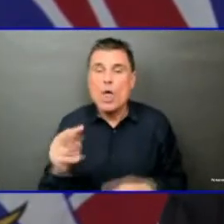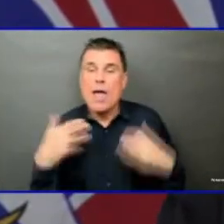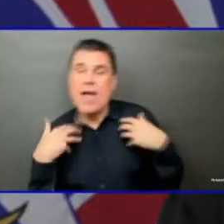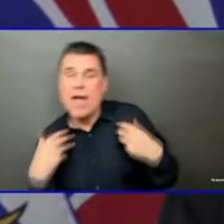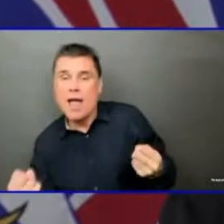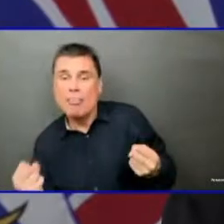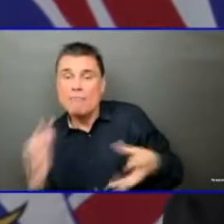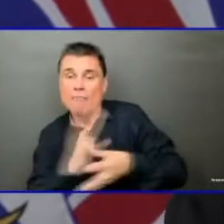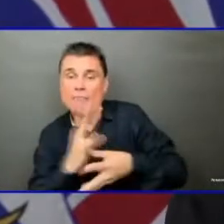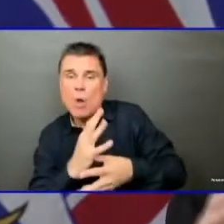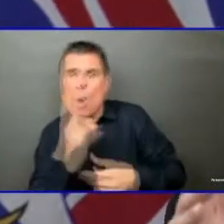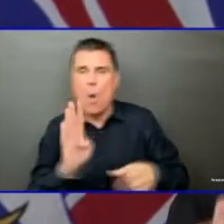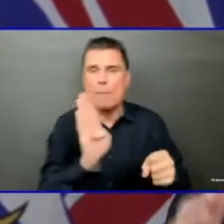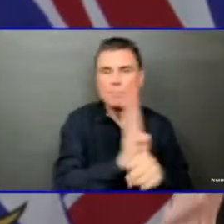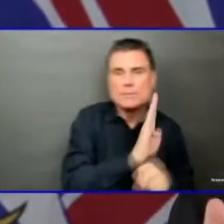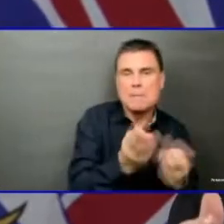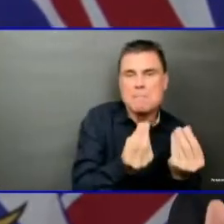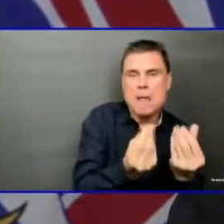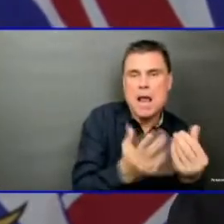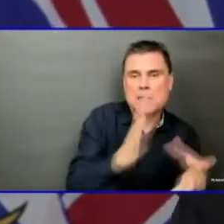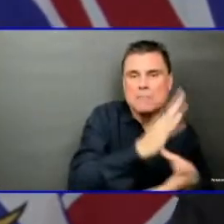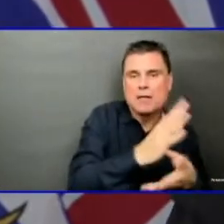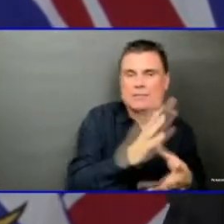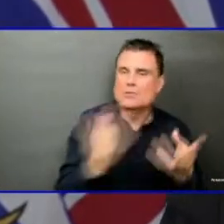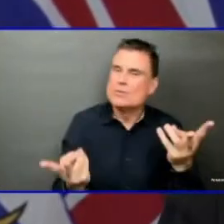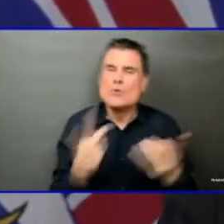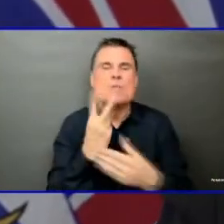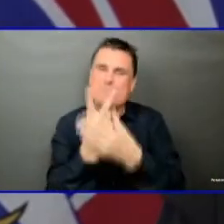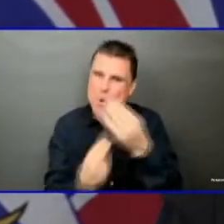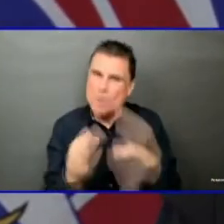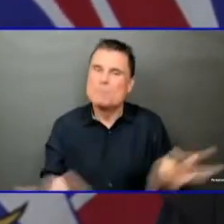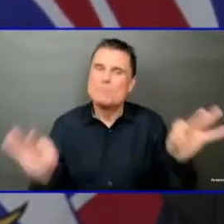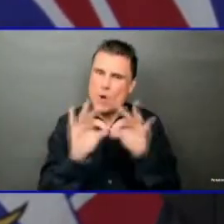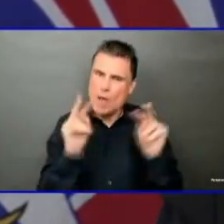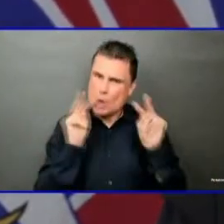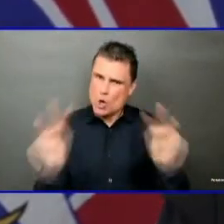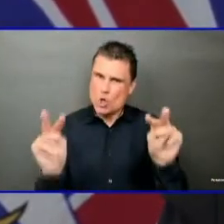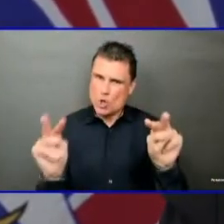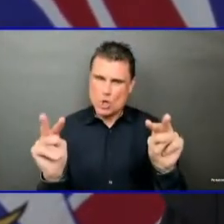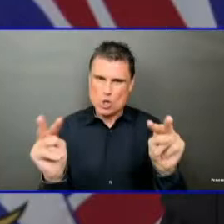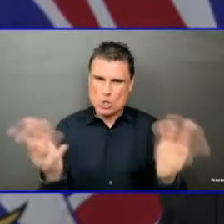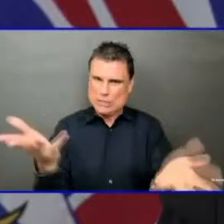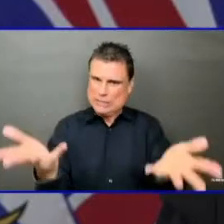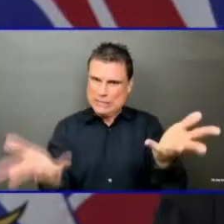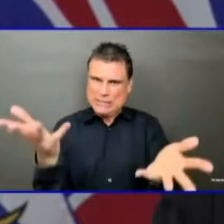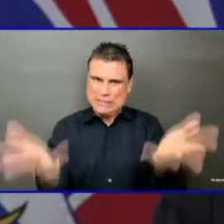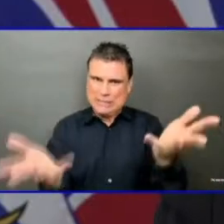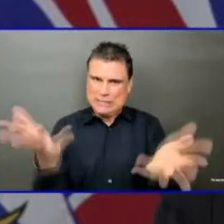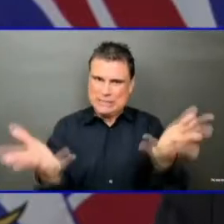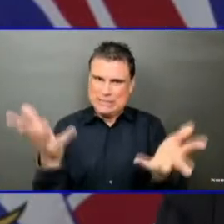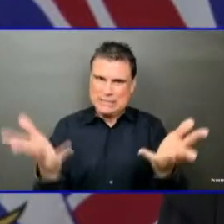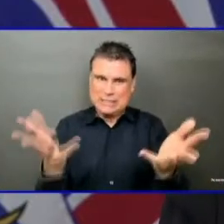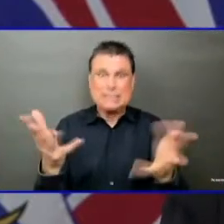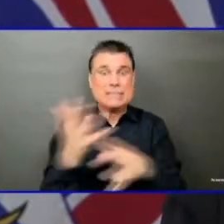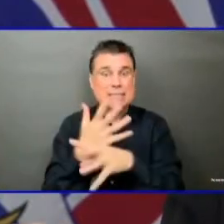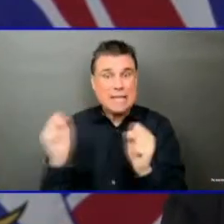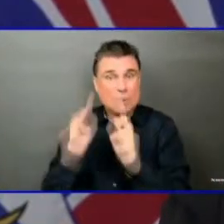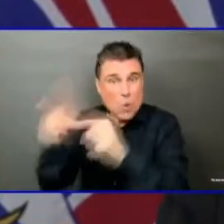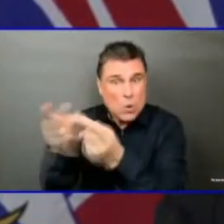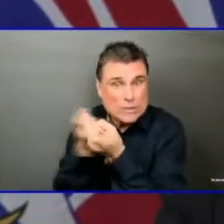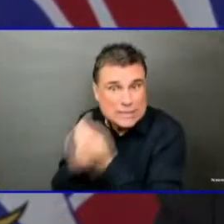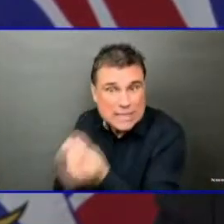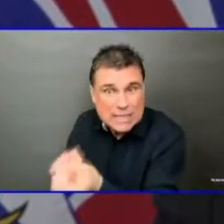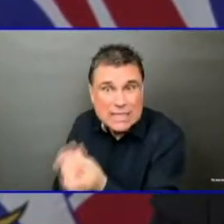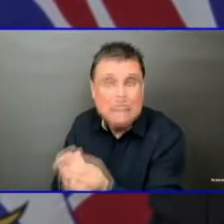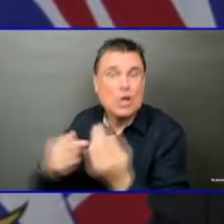So now's our period of time where we have to put that in the context of the risk that we're facing from